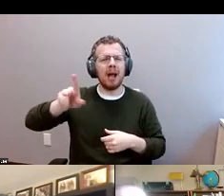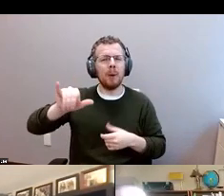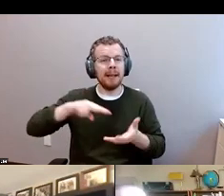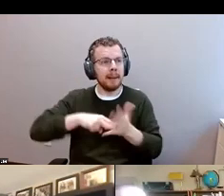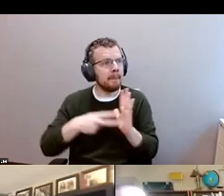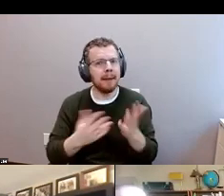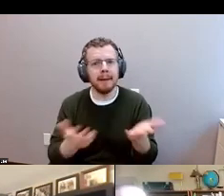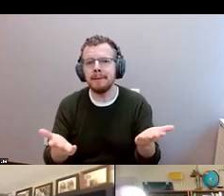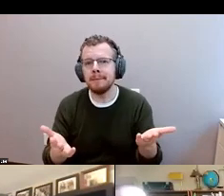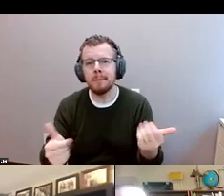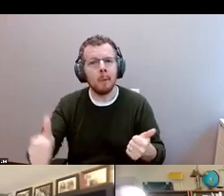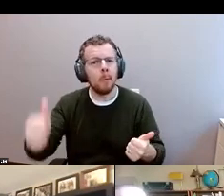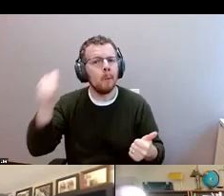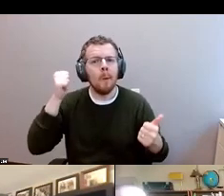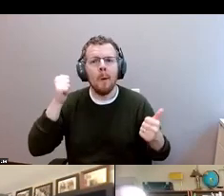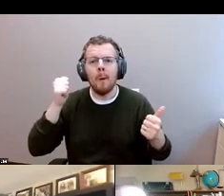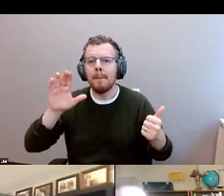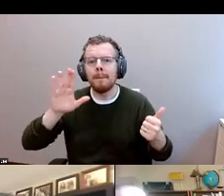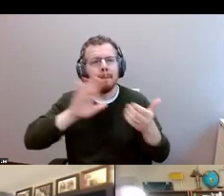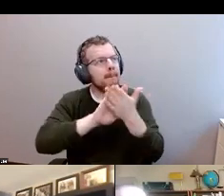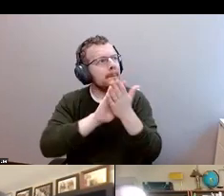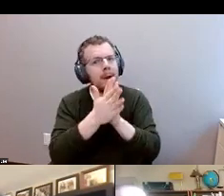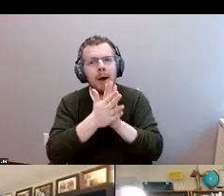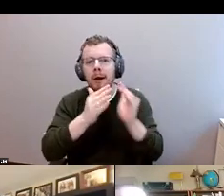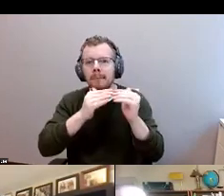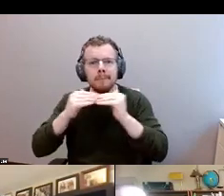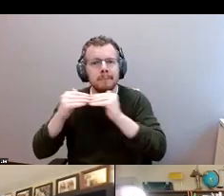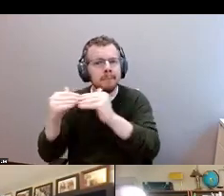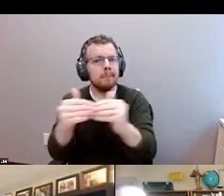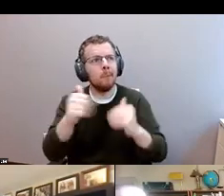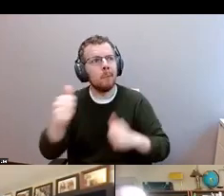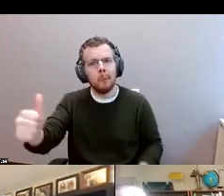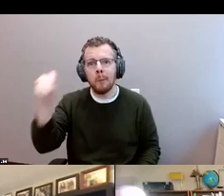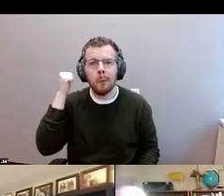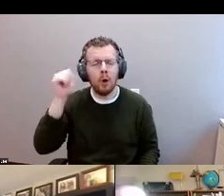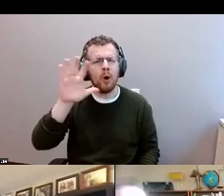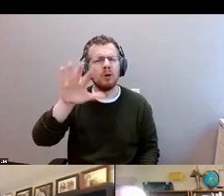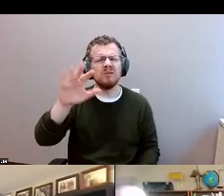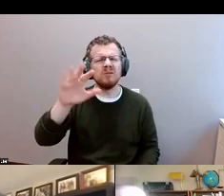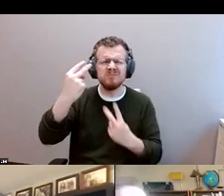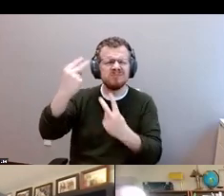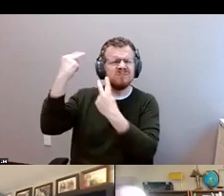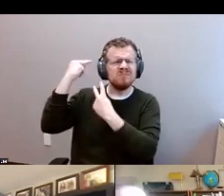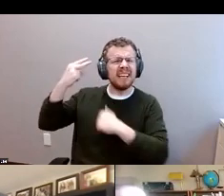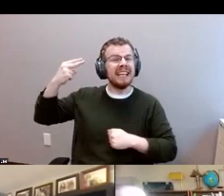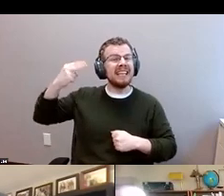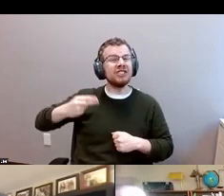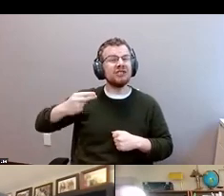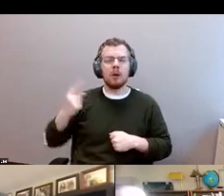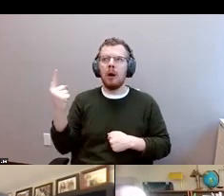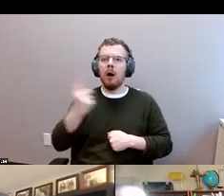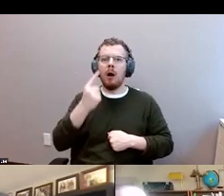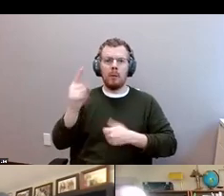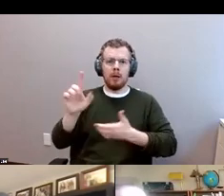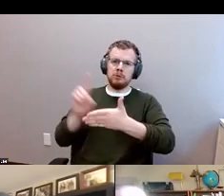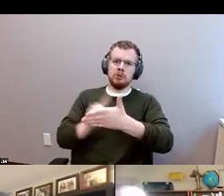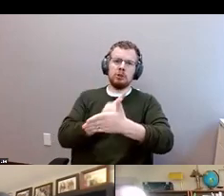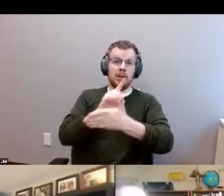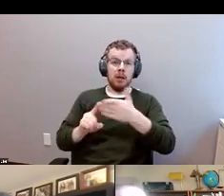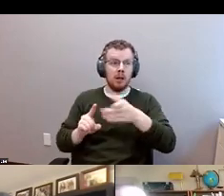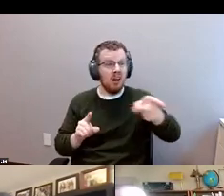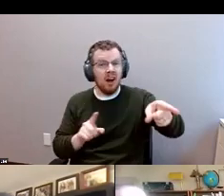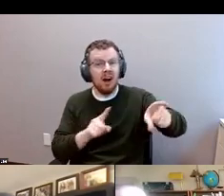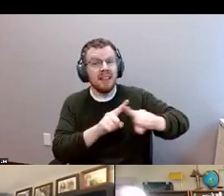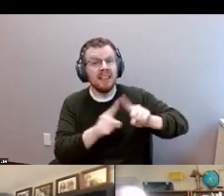equality. Given the history of how we've discriminated, whenever we found difference in this